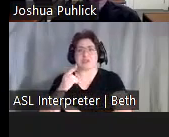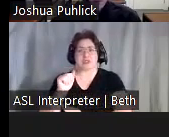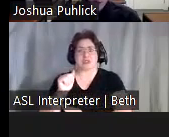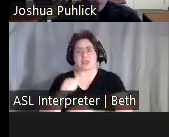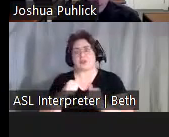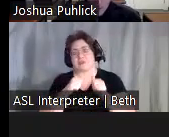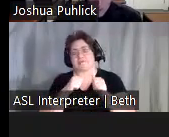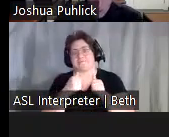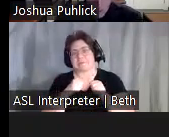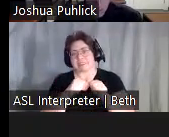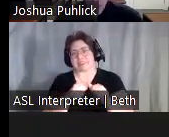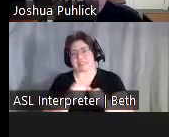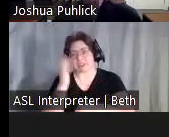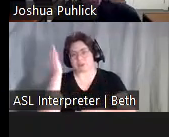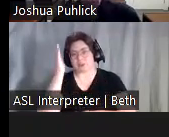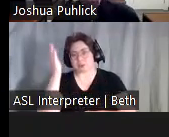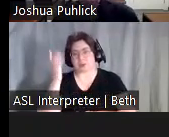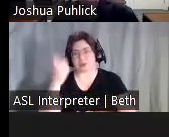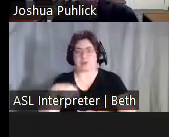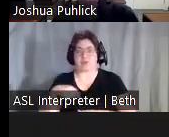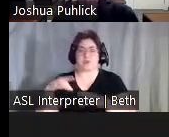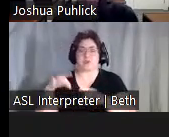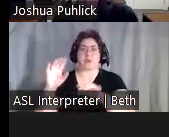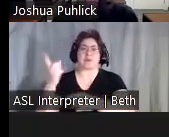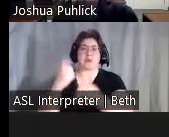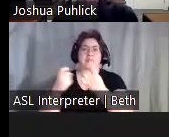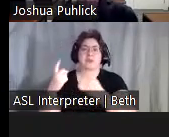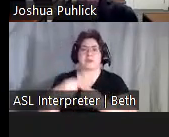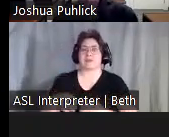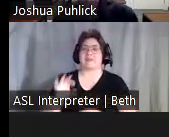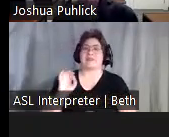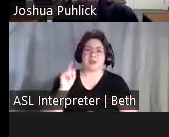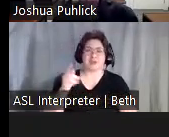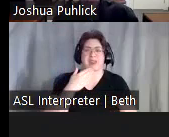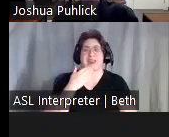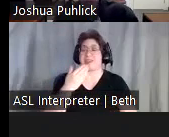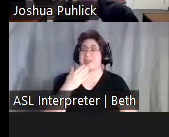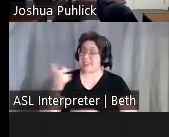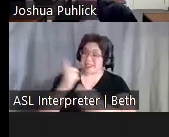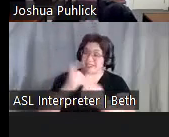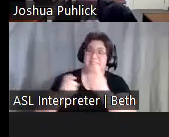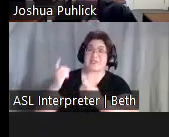go. Okay, sounds good. Thank you for those questions,